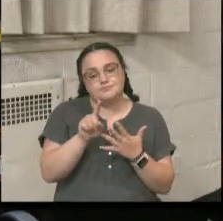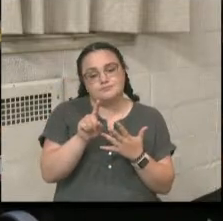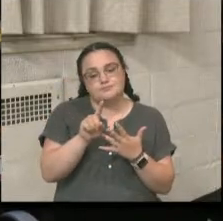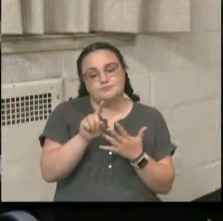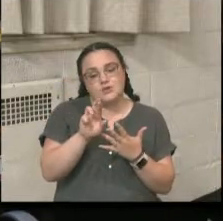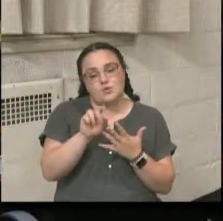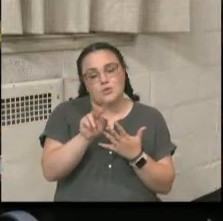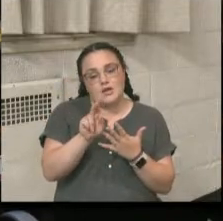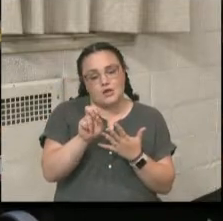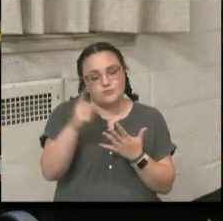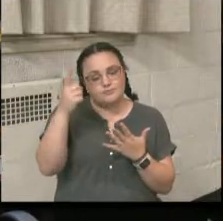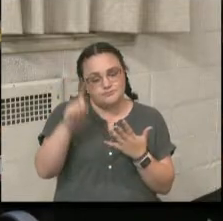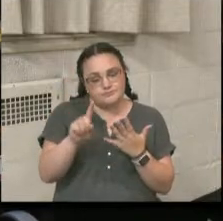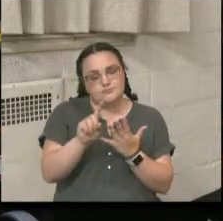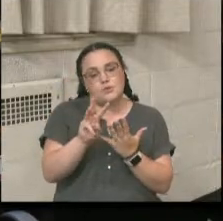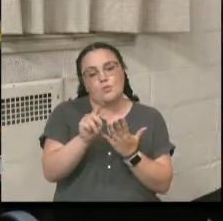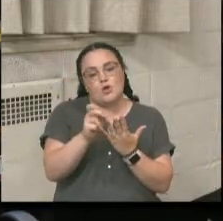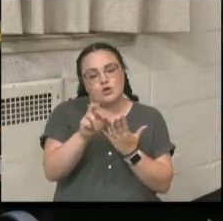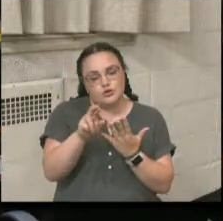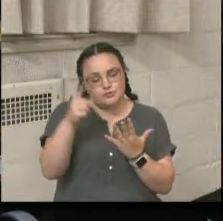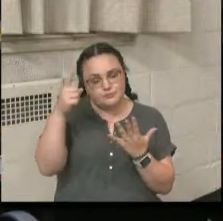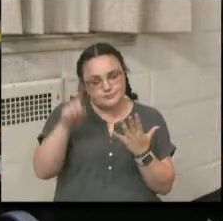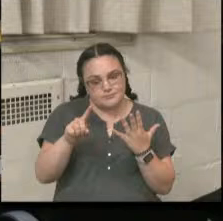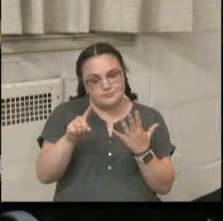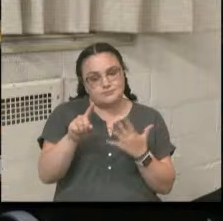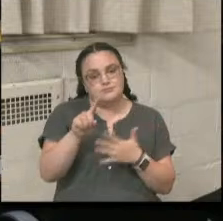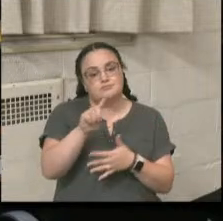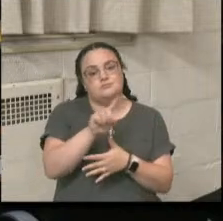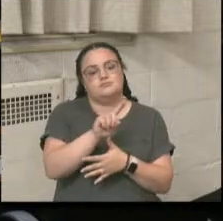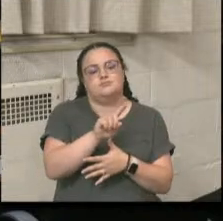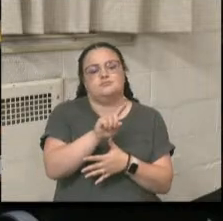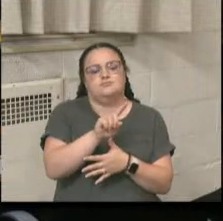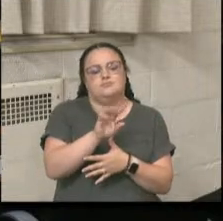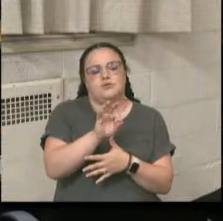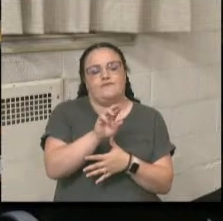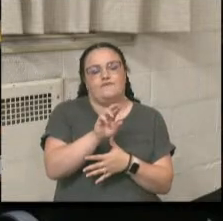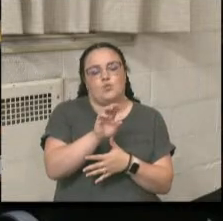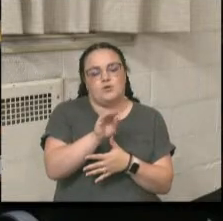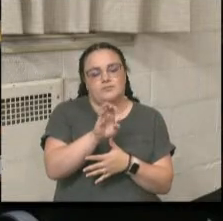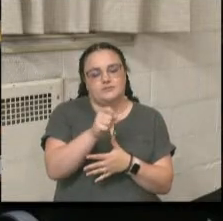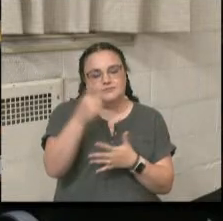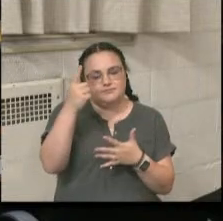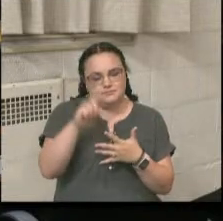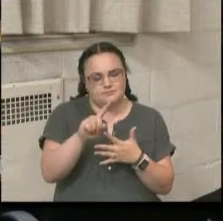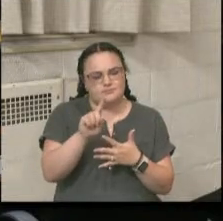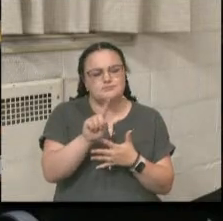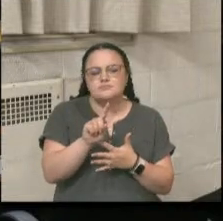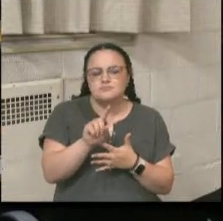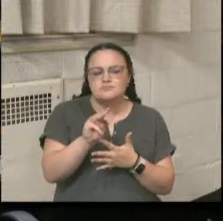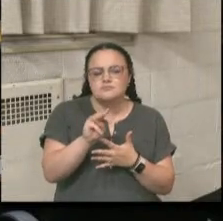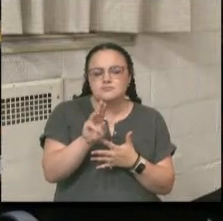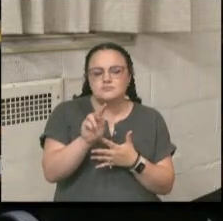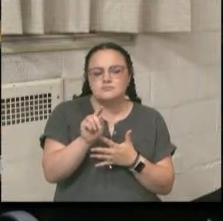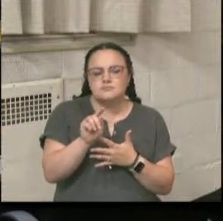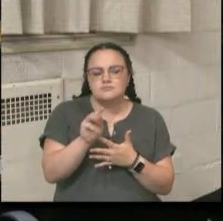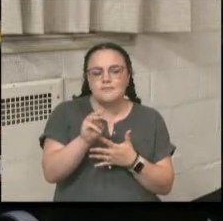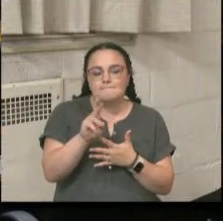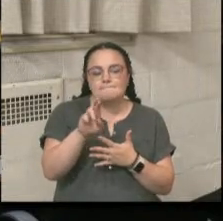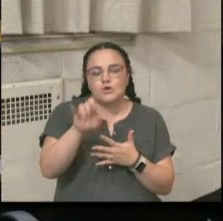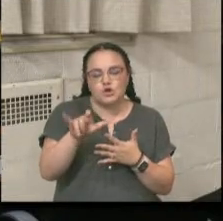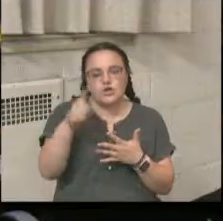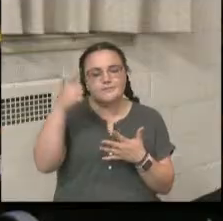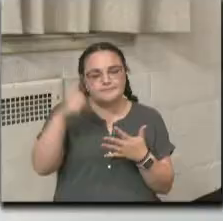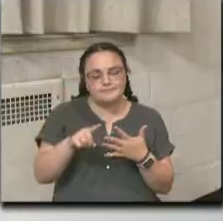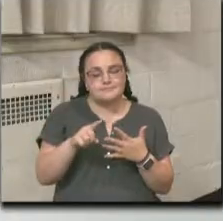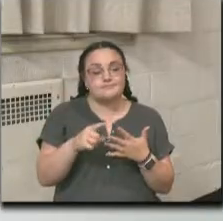Mrs. Rao? Aye. Ms. Walker? Aye. Ms. Rivera Forbes? Aye. Mrs. McIntyre? With 12 votes in the affirmative,